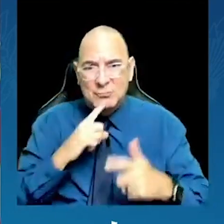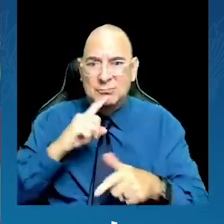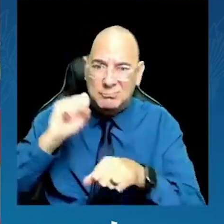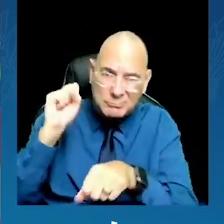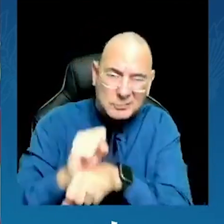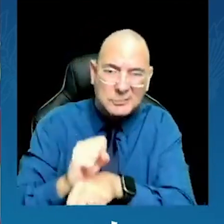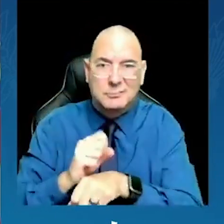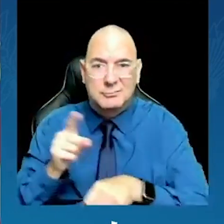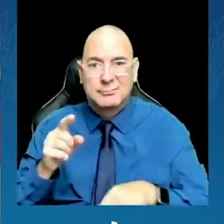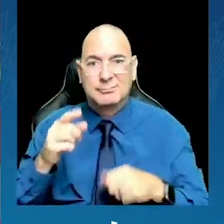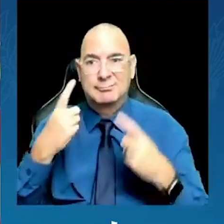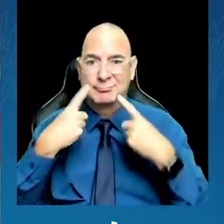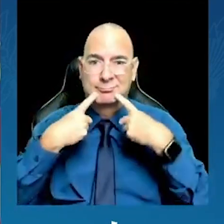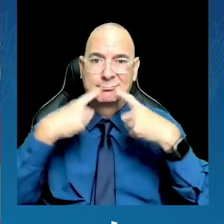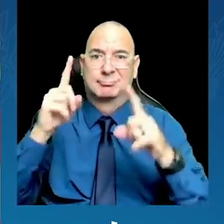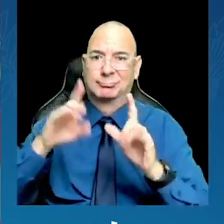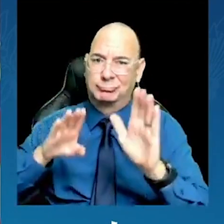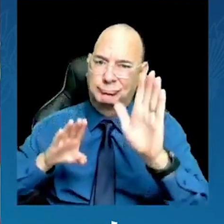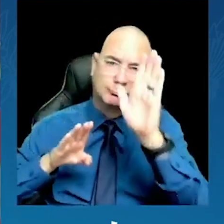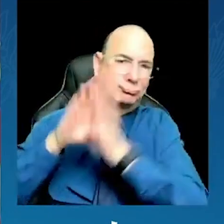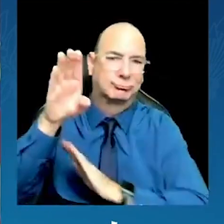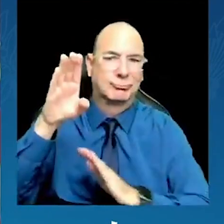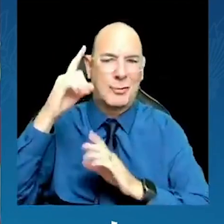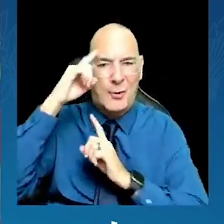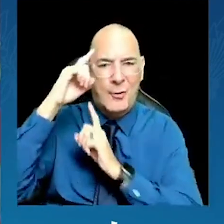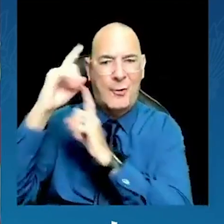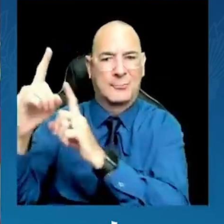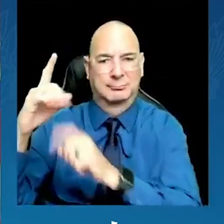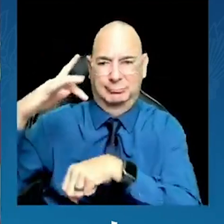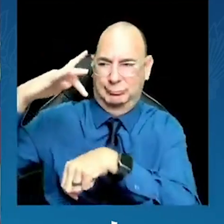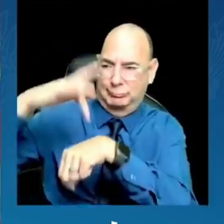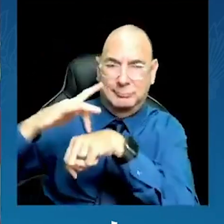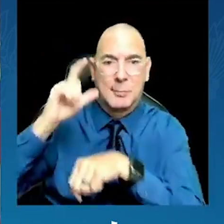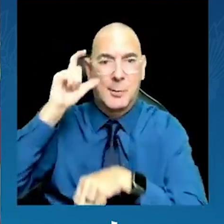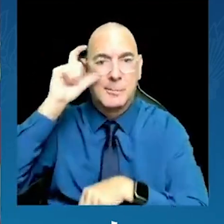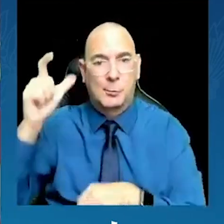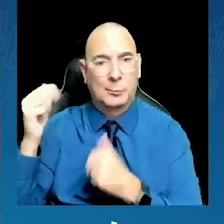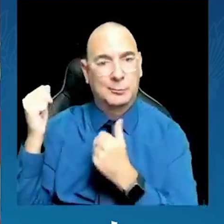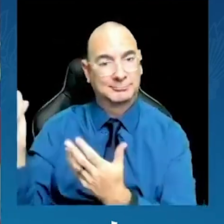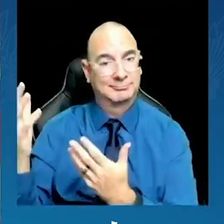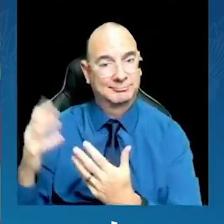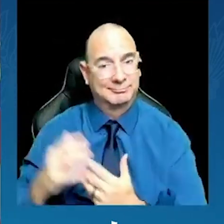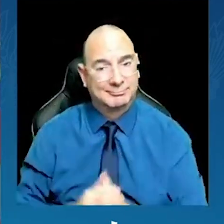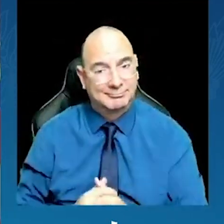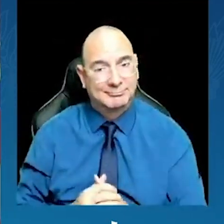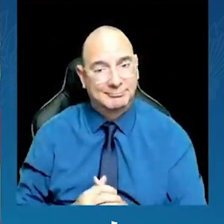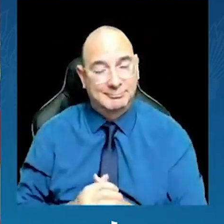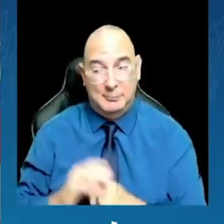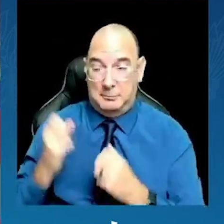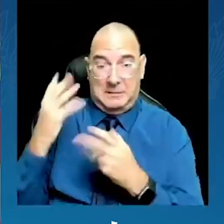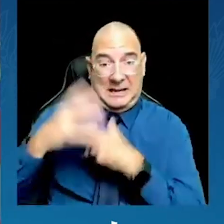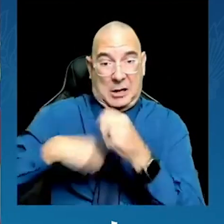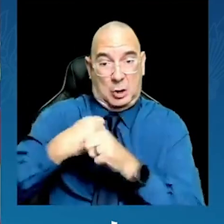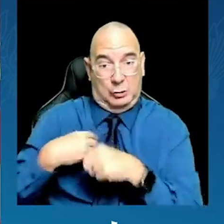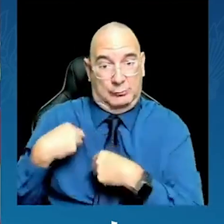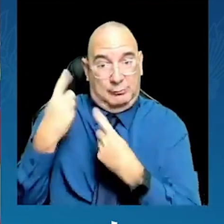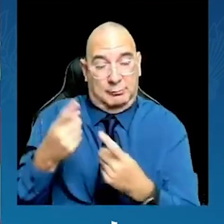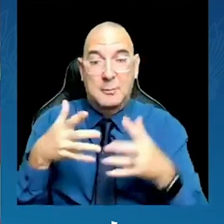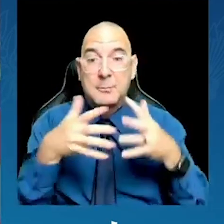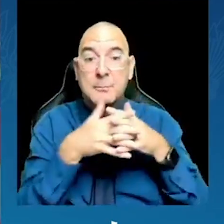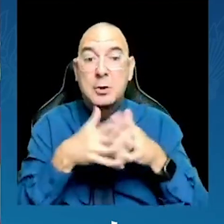goal. In the decades since, America has orbited